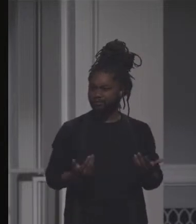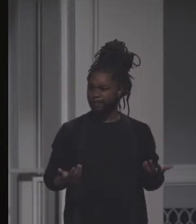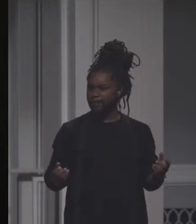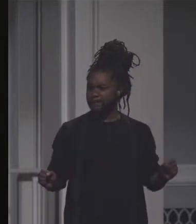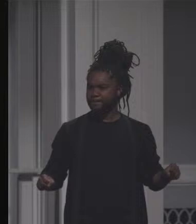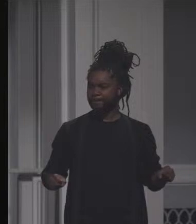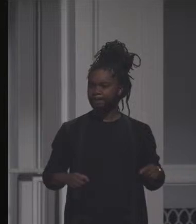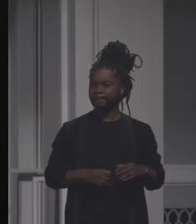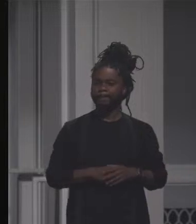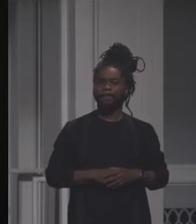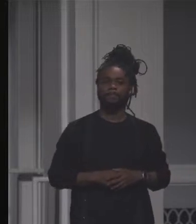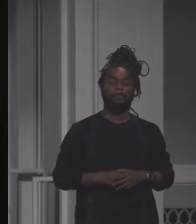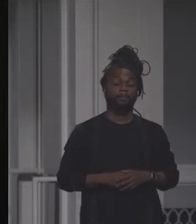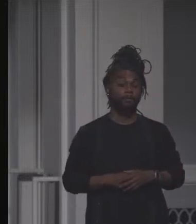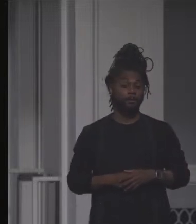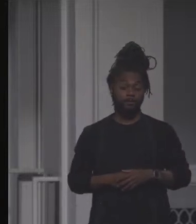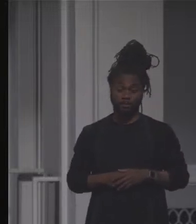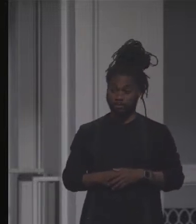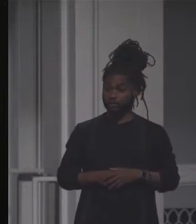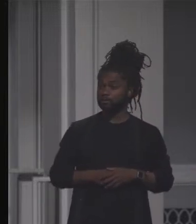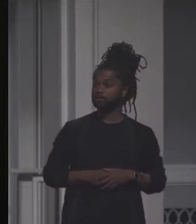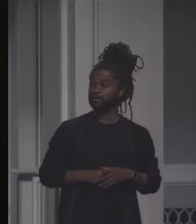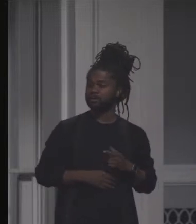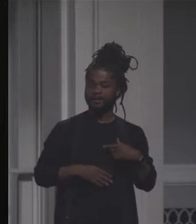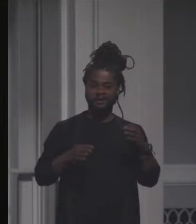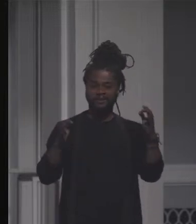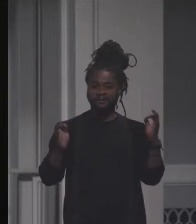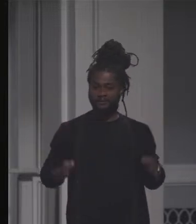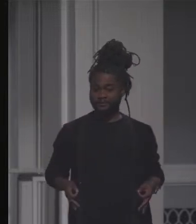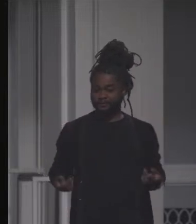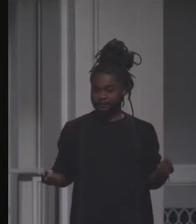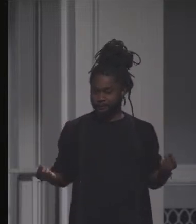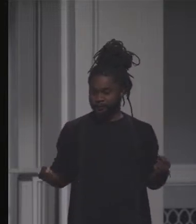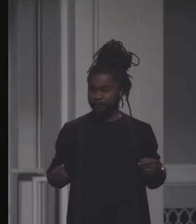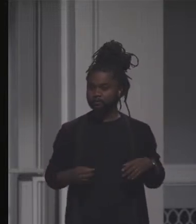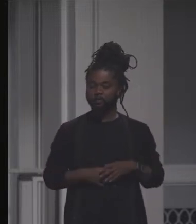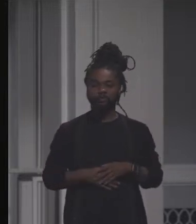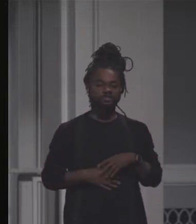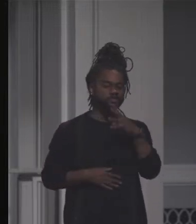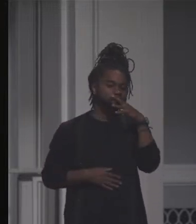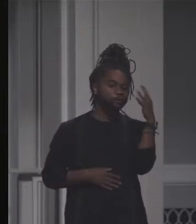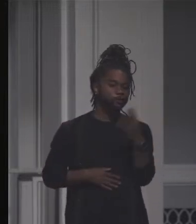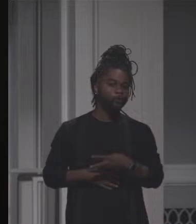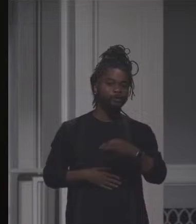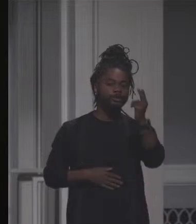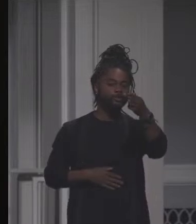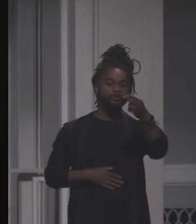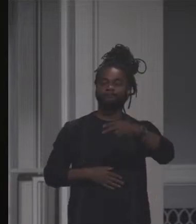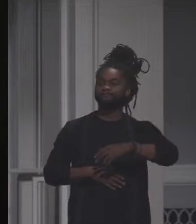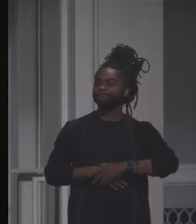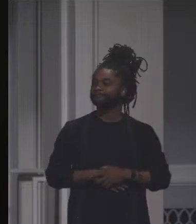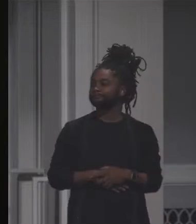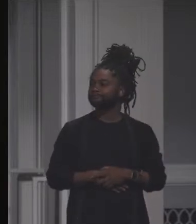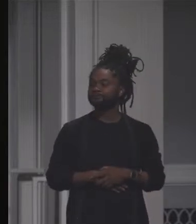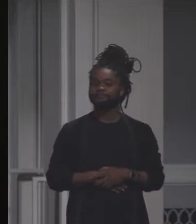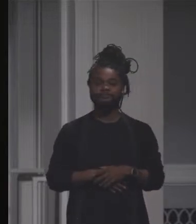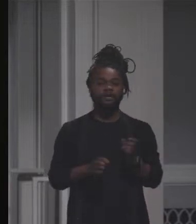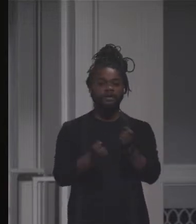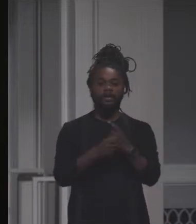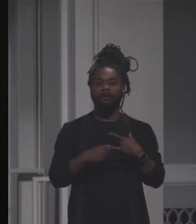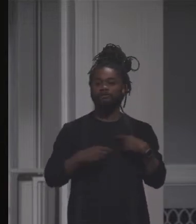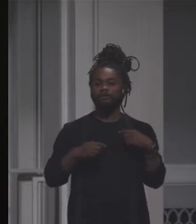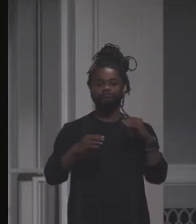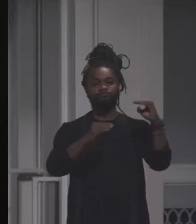So I decided that the only thing to do was to ignore history. I just threw out